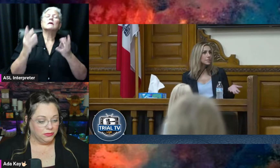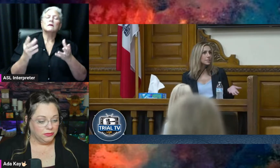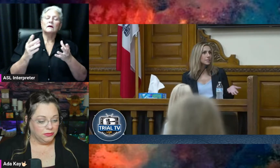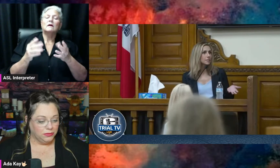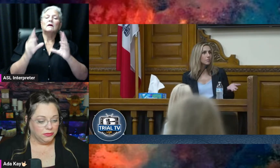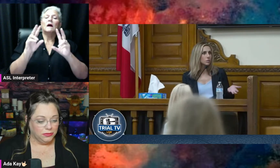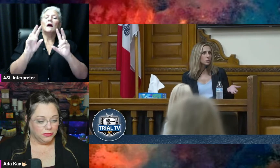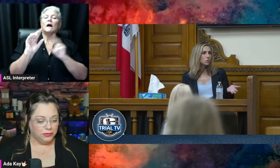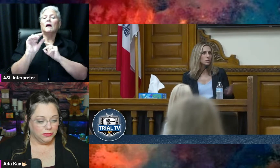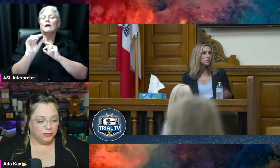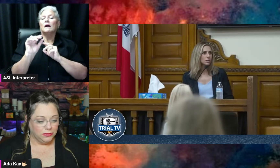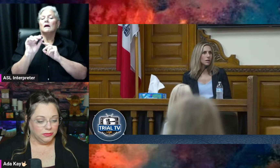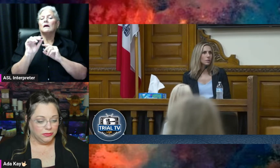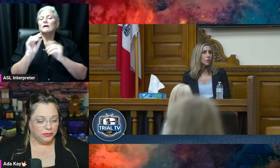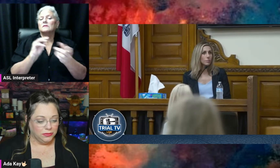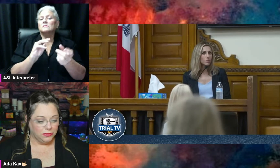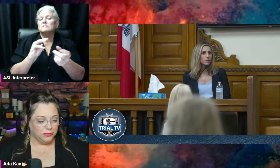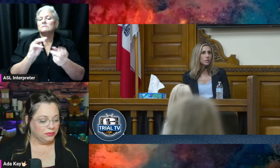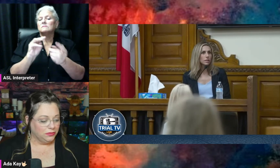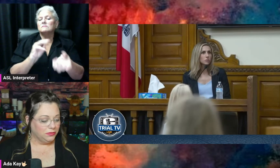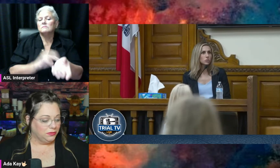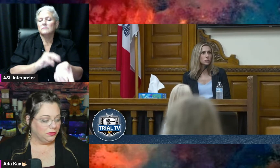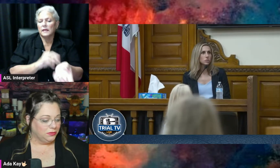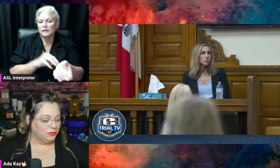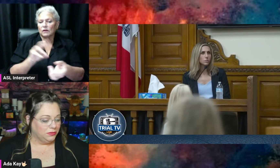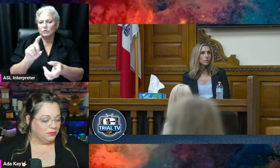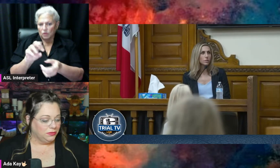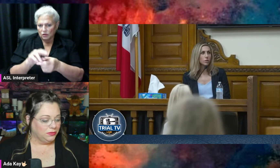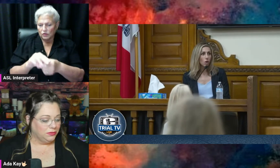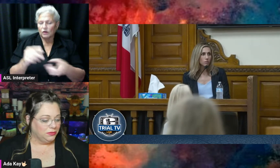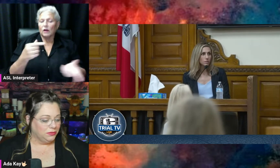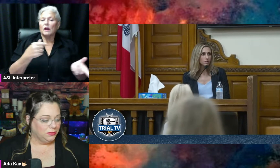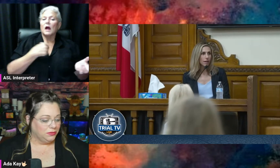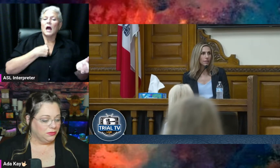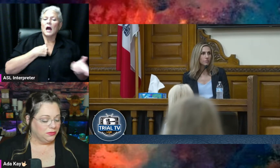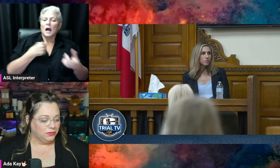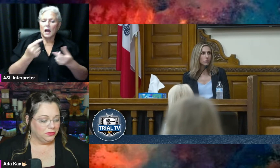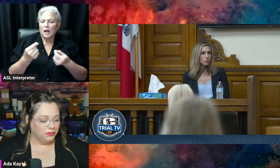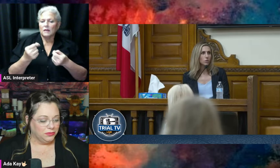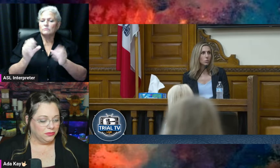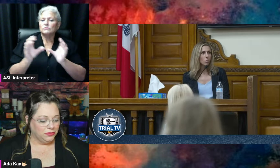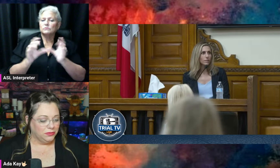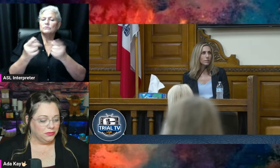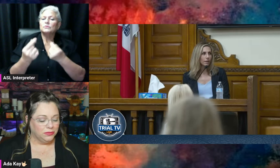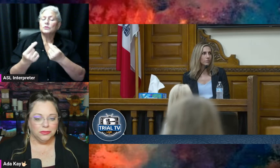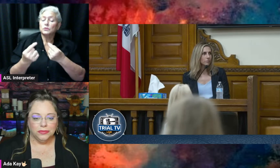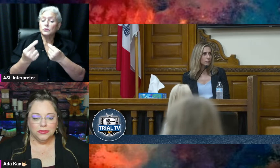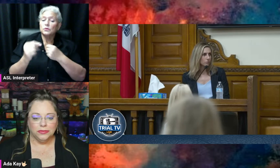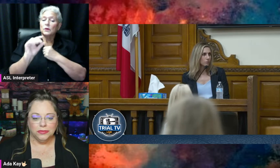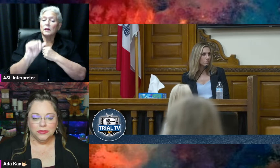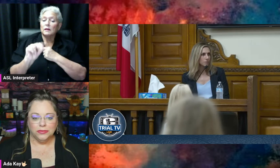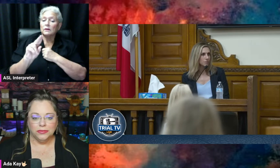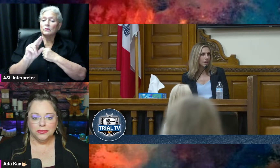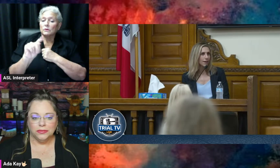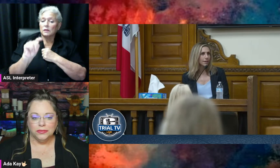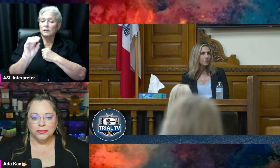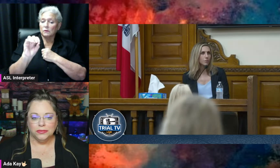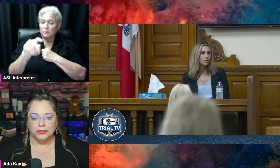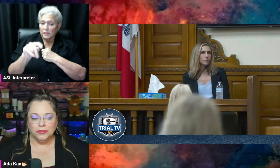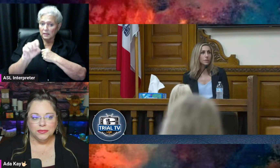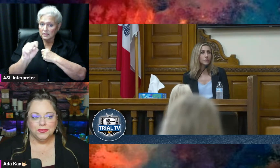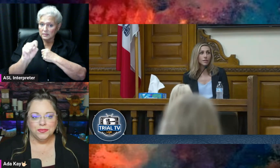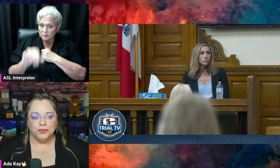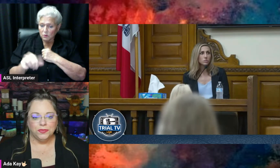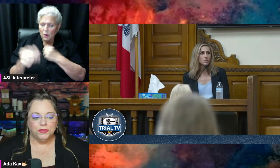examinations on deceased individuals, primarily to determine the cause of death. So what led for them to